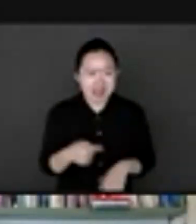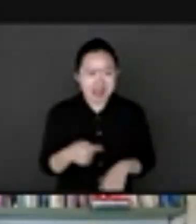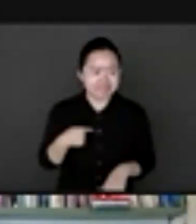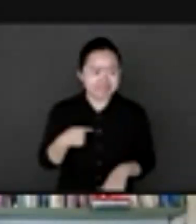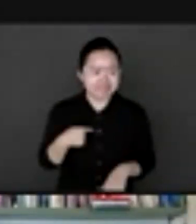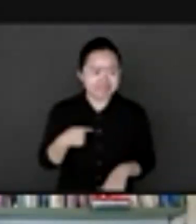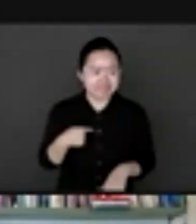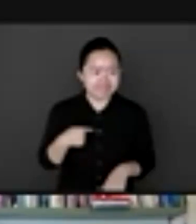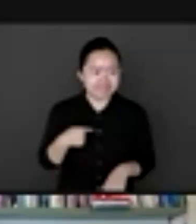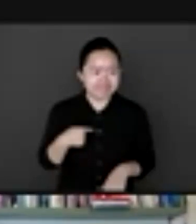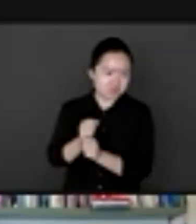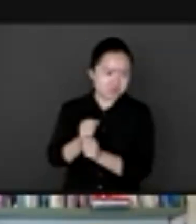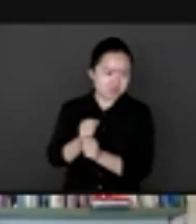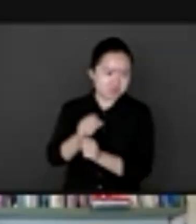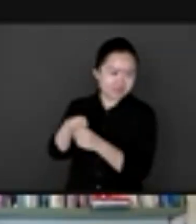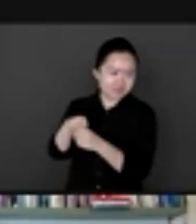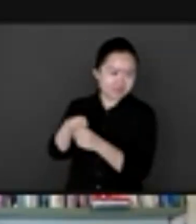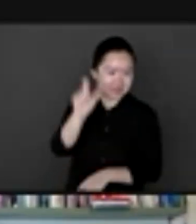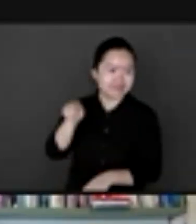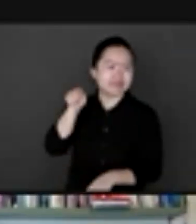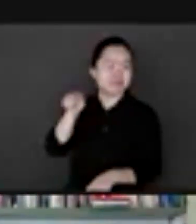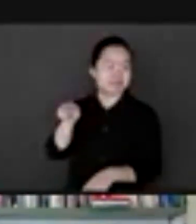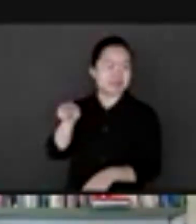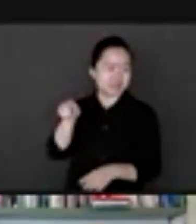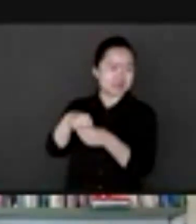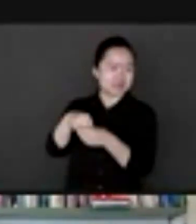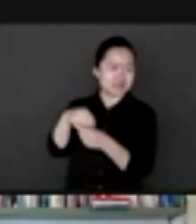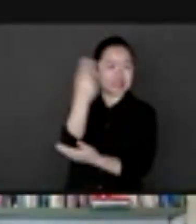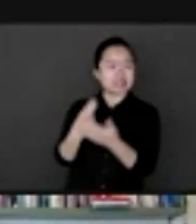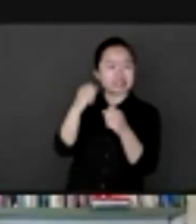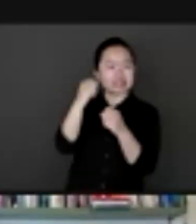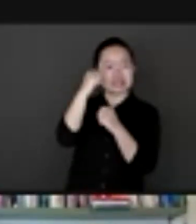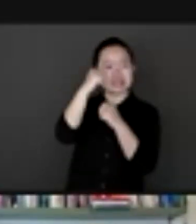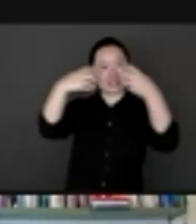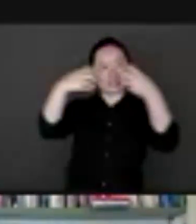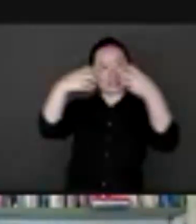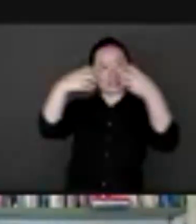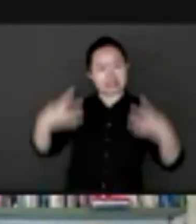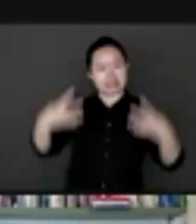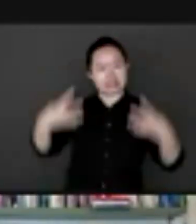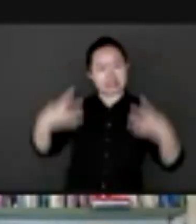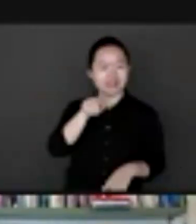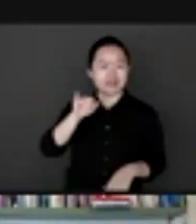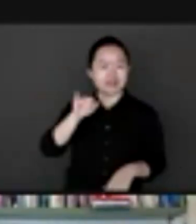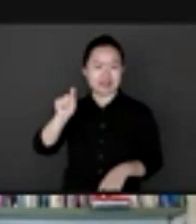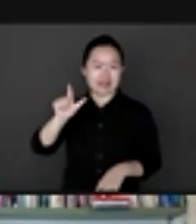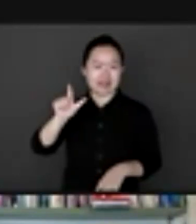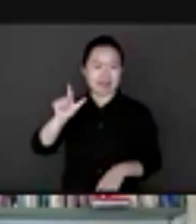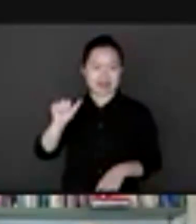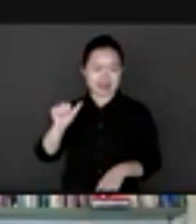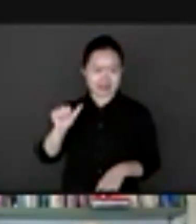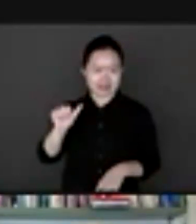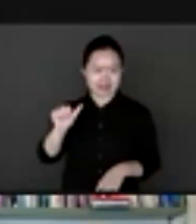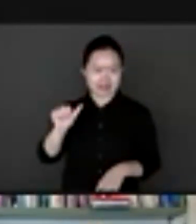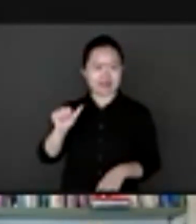Services. I am Daniele Tabellini, as Susanna just said. I am an UI UX designer working for the Department for